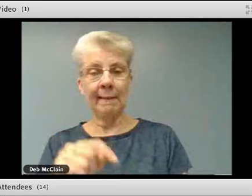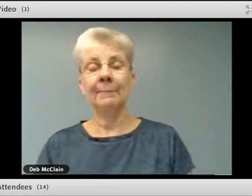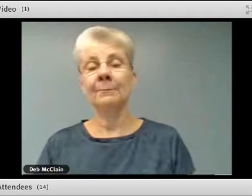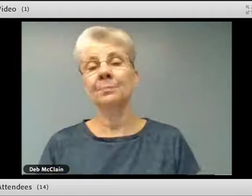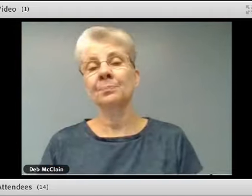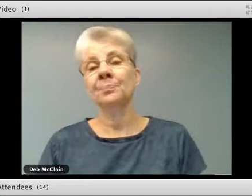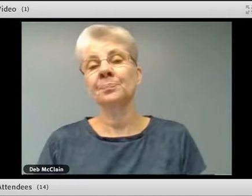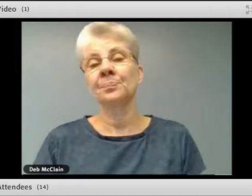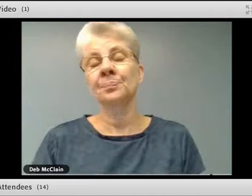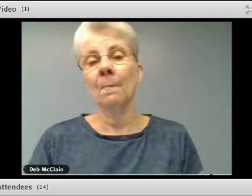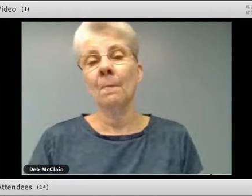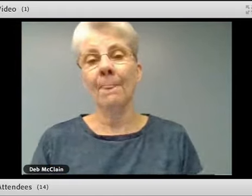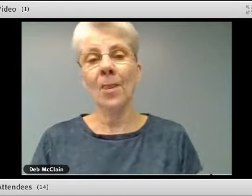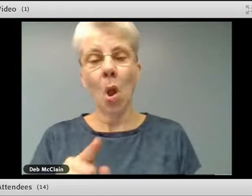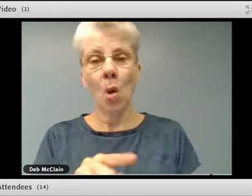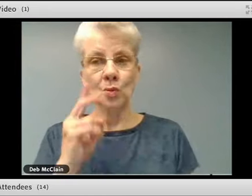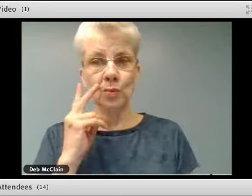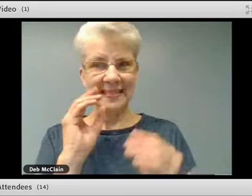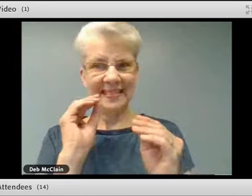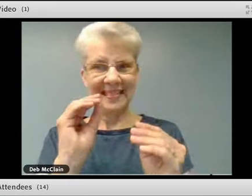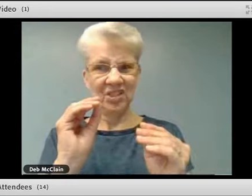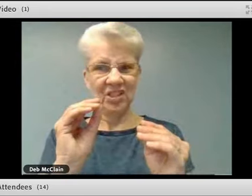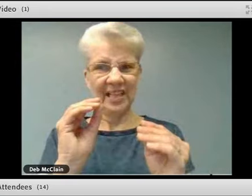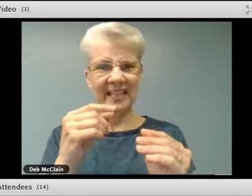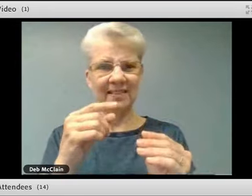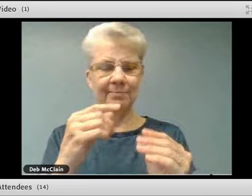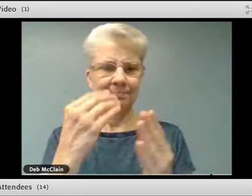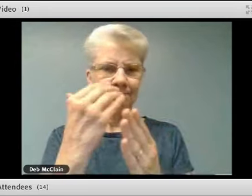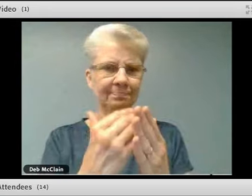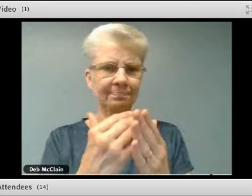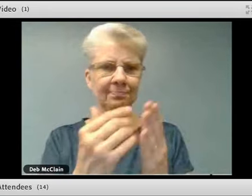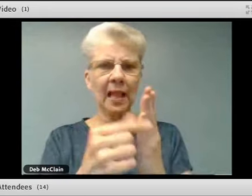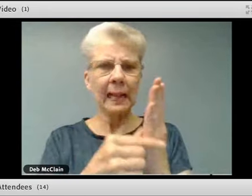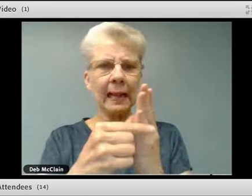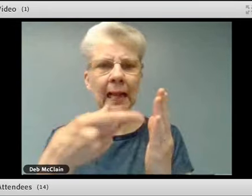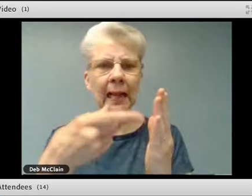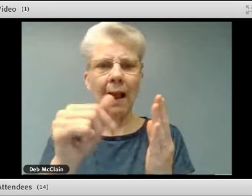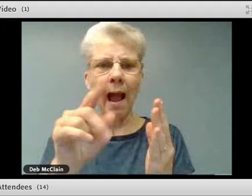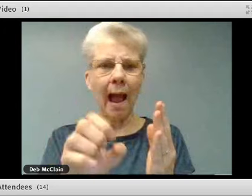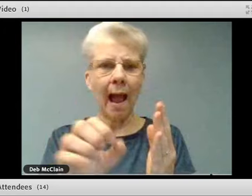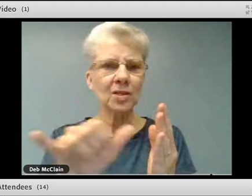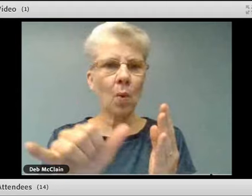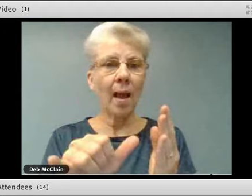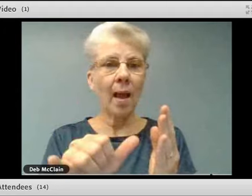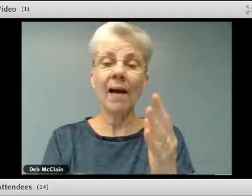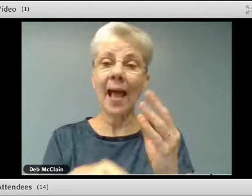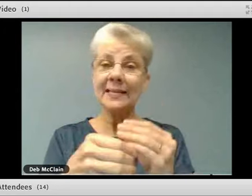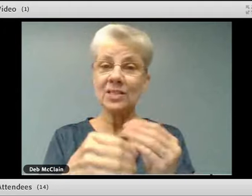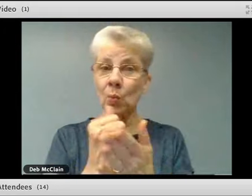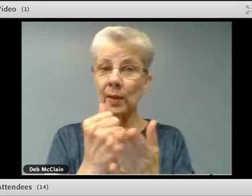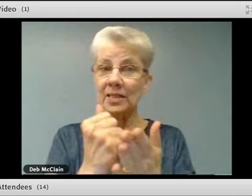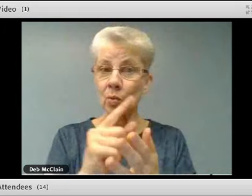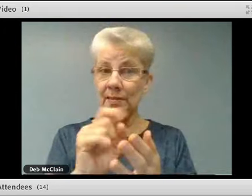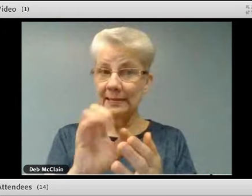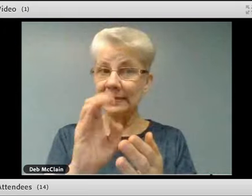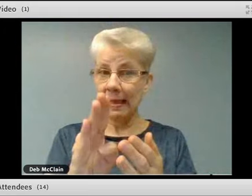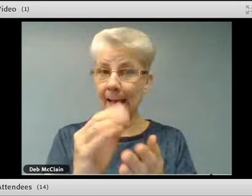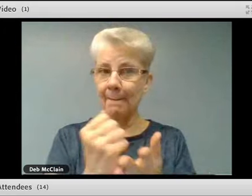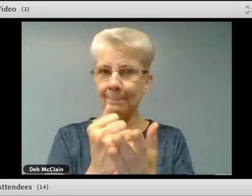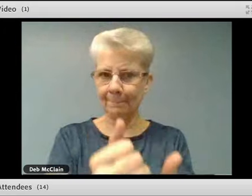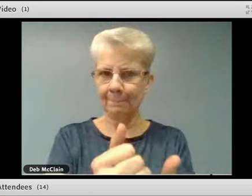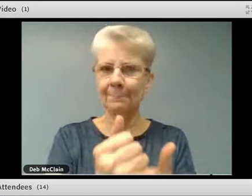you'll see a teaching guide as well, and an additional resources tab, which I didn't highlight